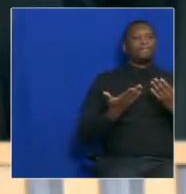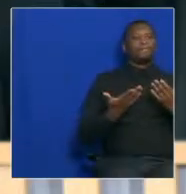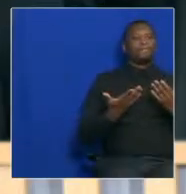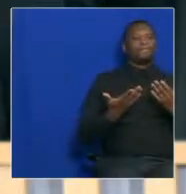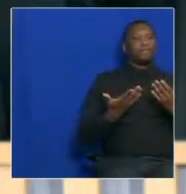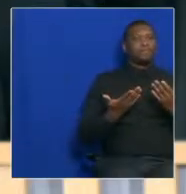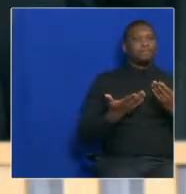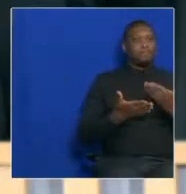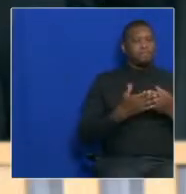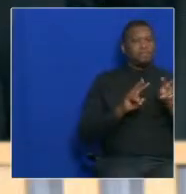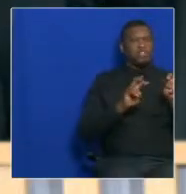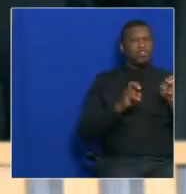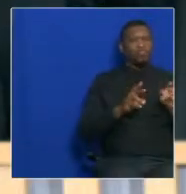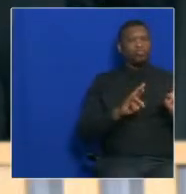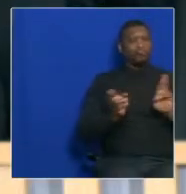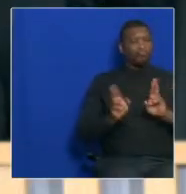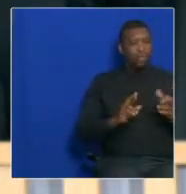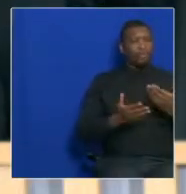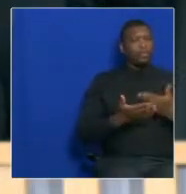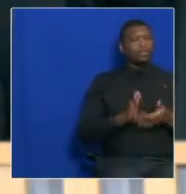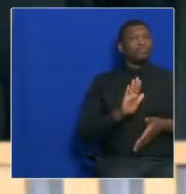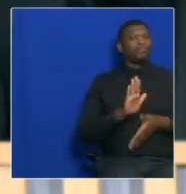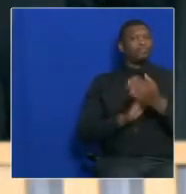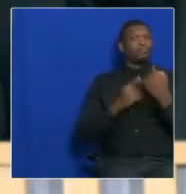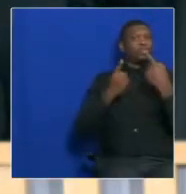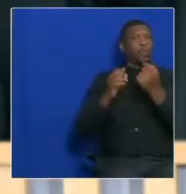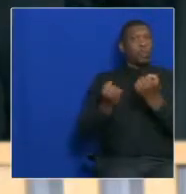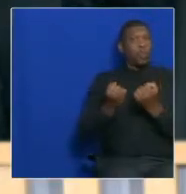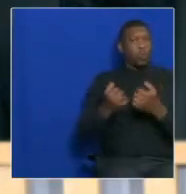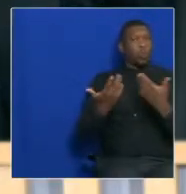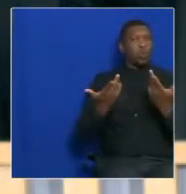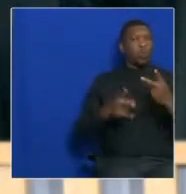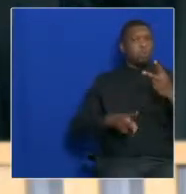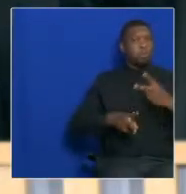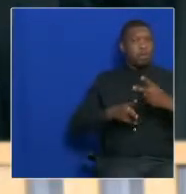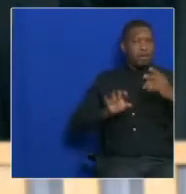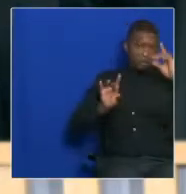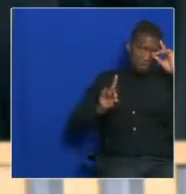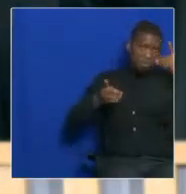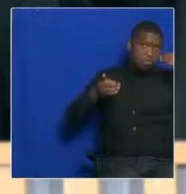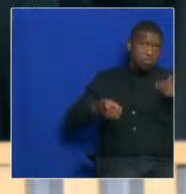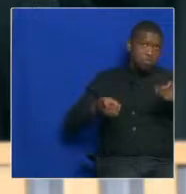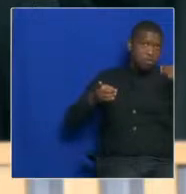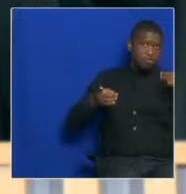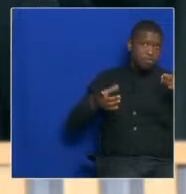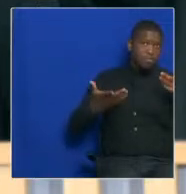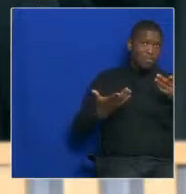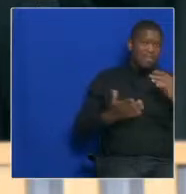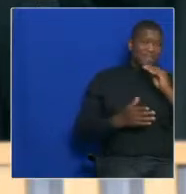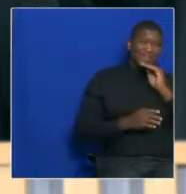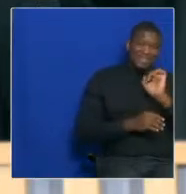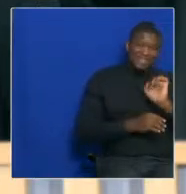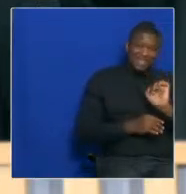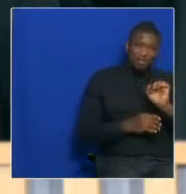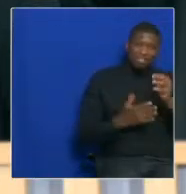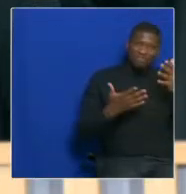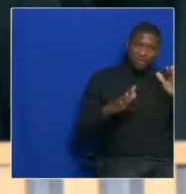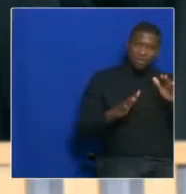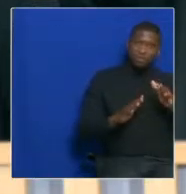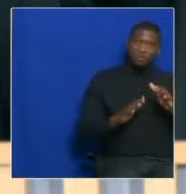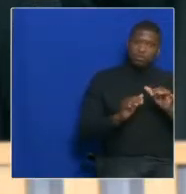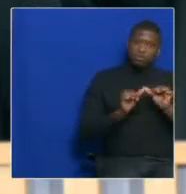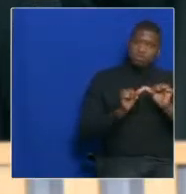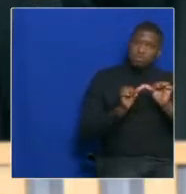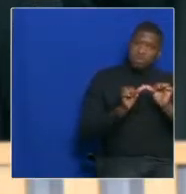ready for enrollment, for a final decision by the ID. Did that continue to be